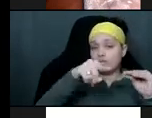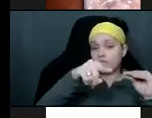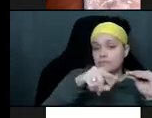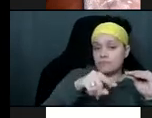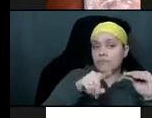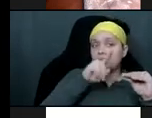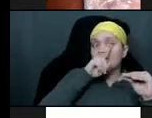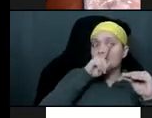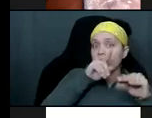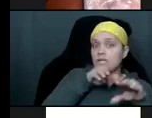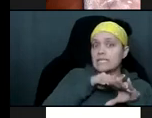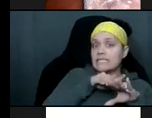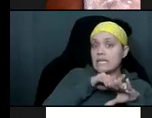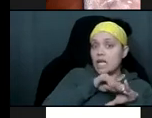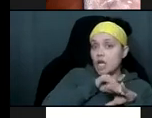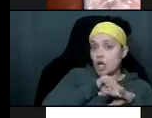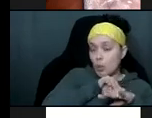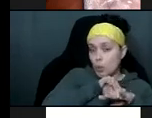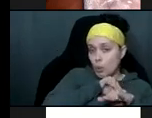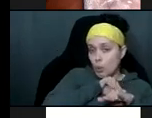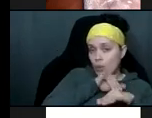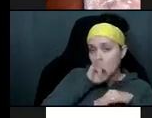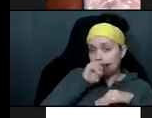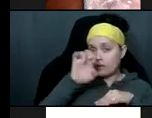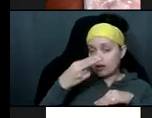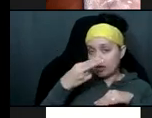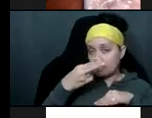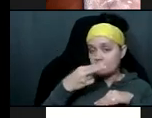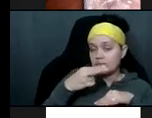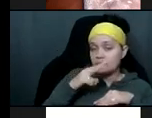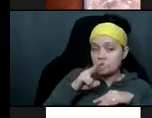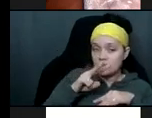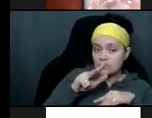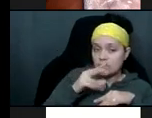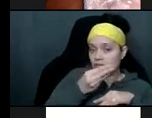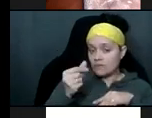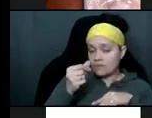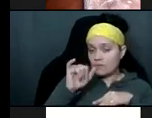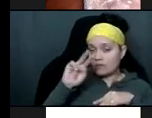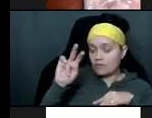really slowly, inch, 2, 3, a few inches a year.